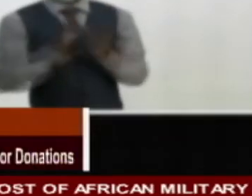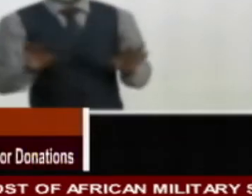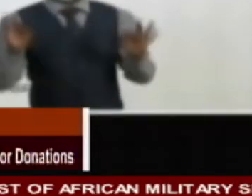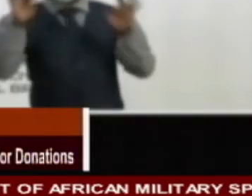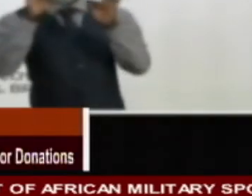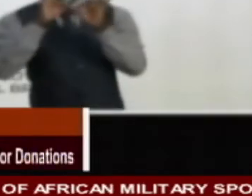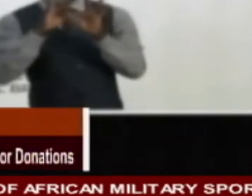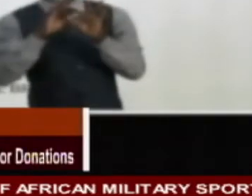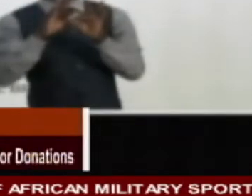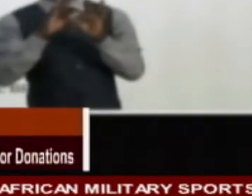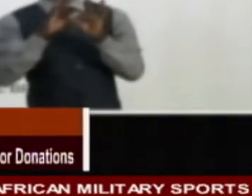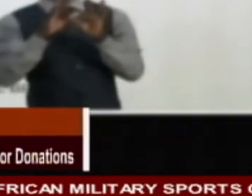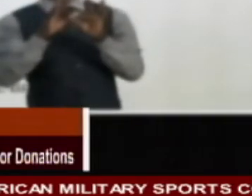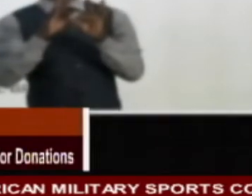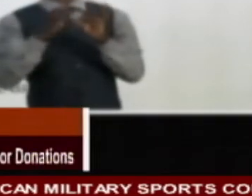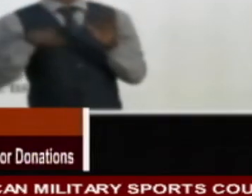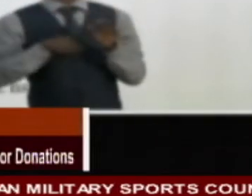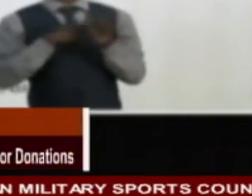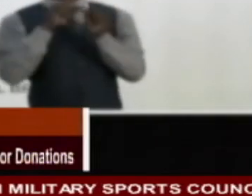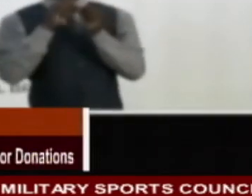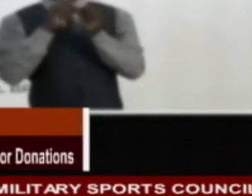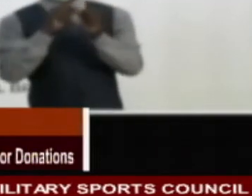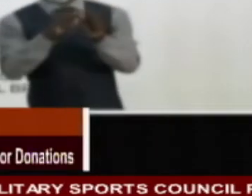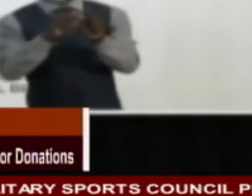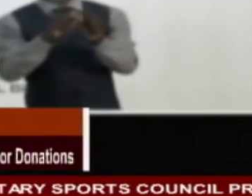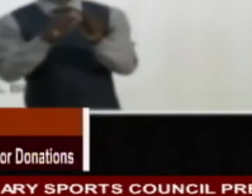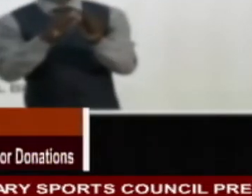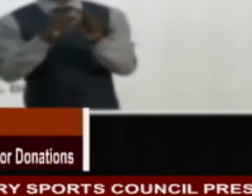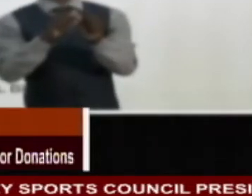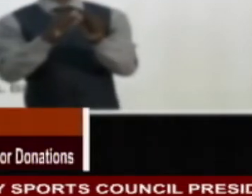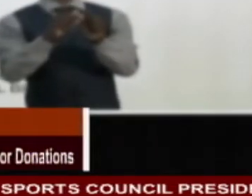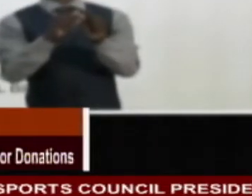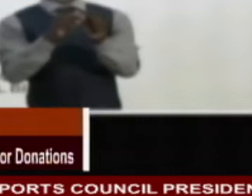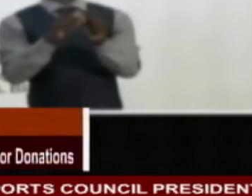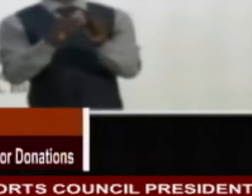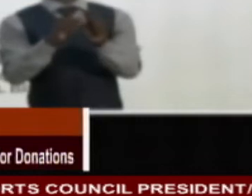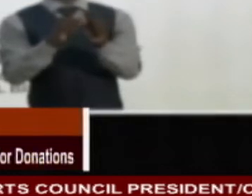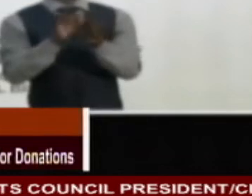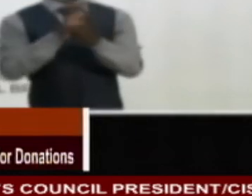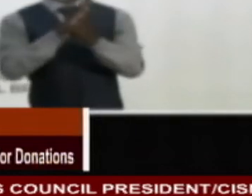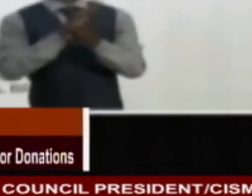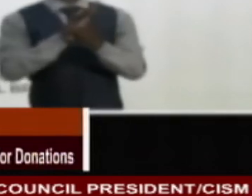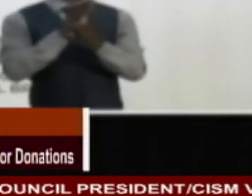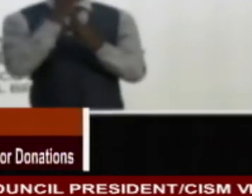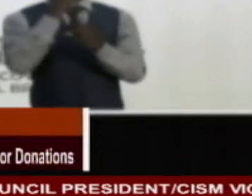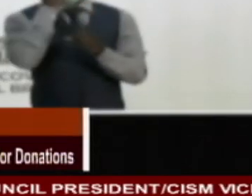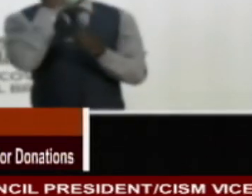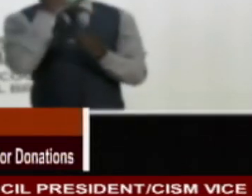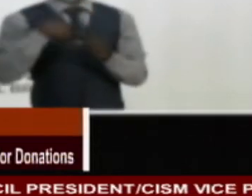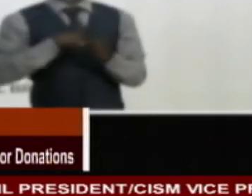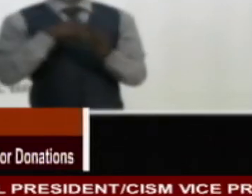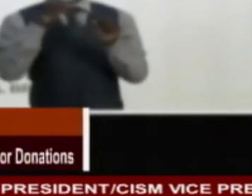us to continue to be vigilant and take steps to protect ourselves.